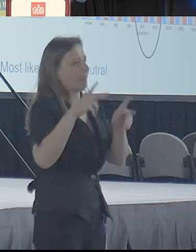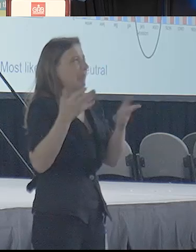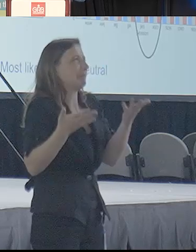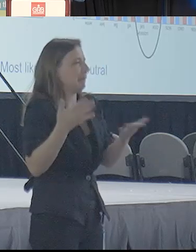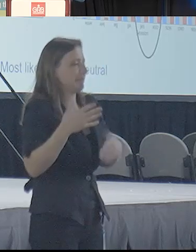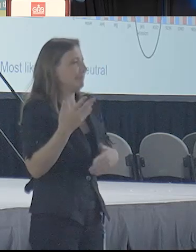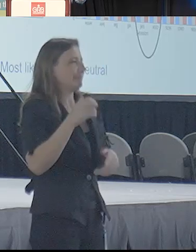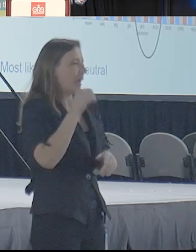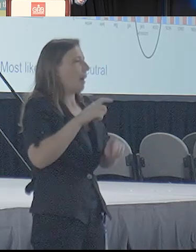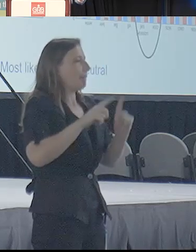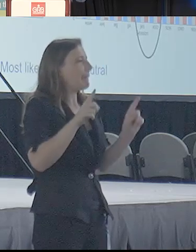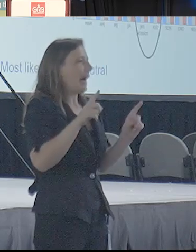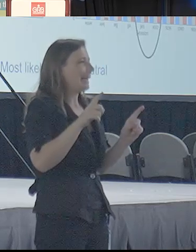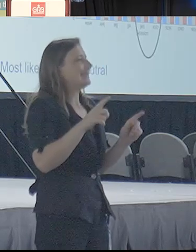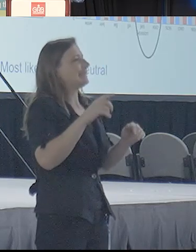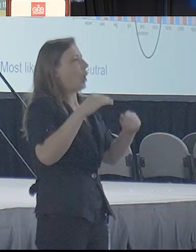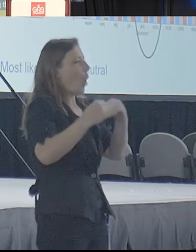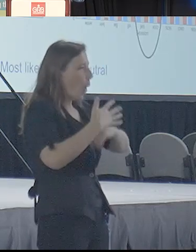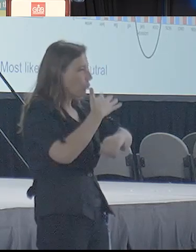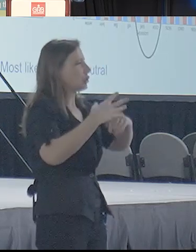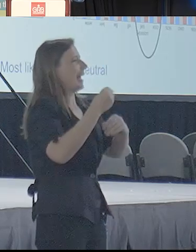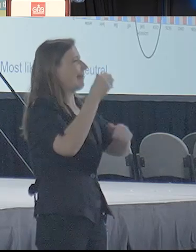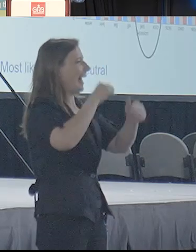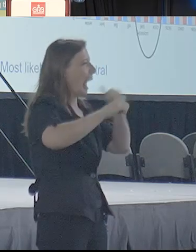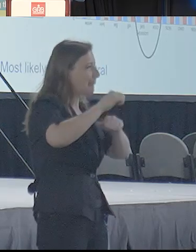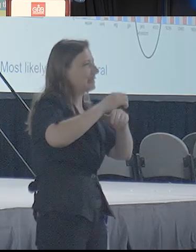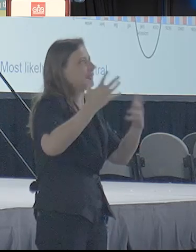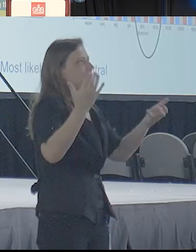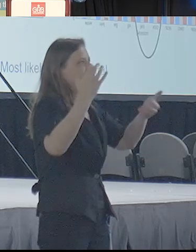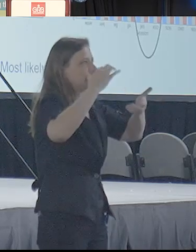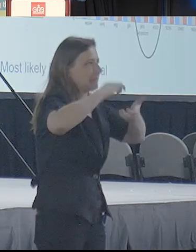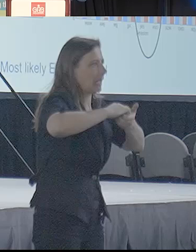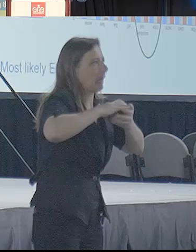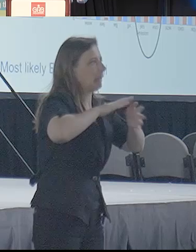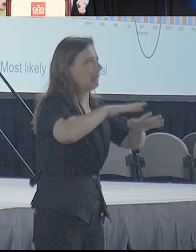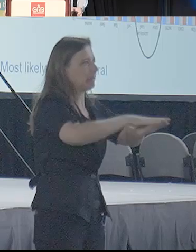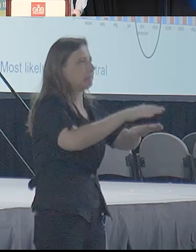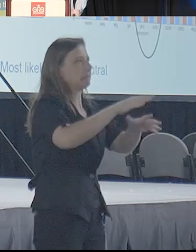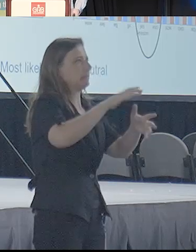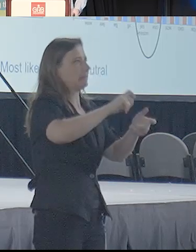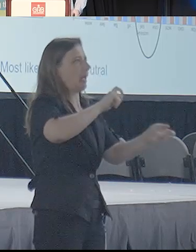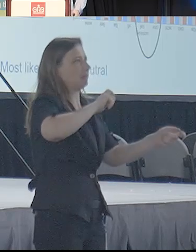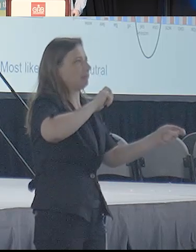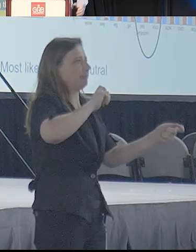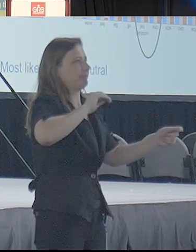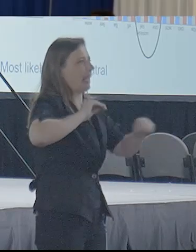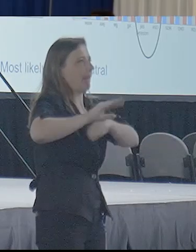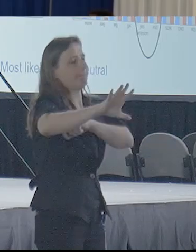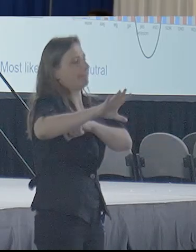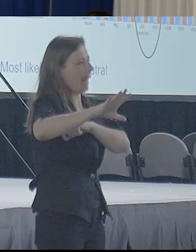the ocean and the atmosphere are coupled, what happens in the tropical Pacific can affect the wind shear over the tropical